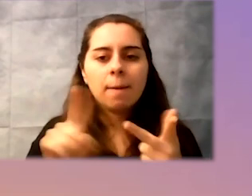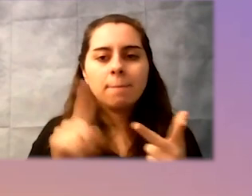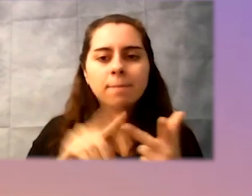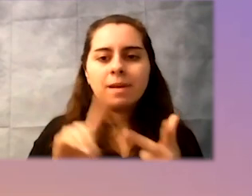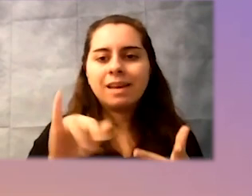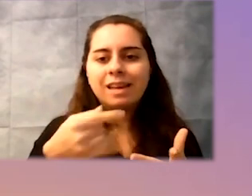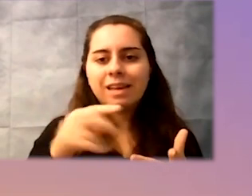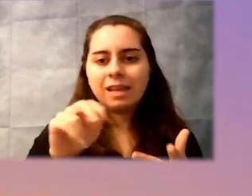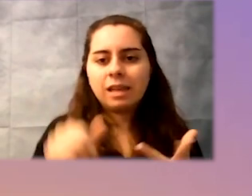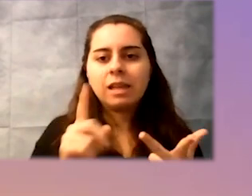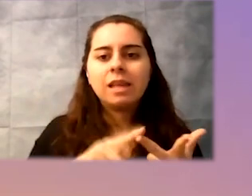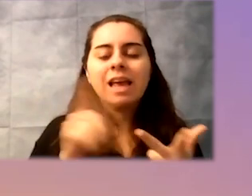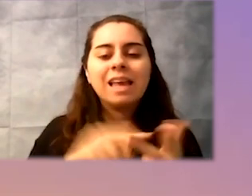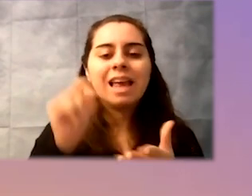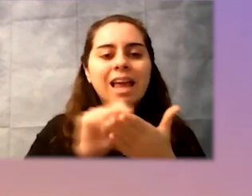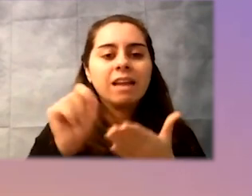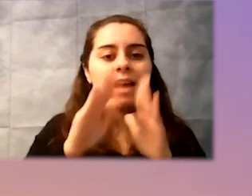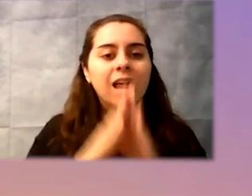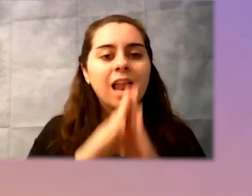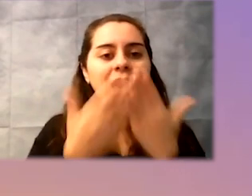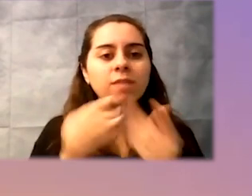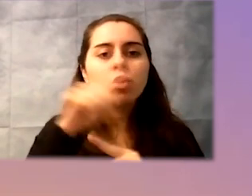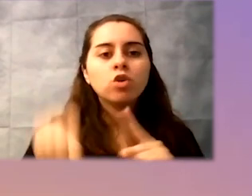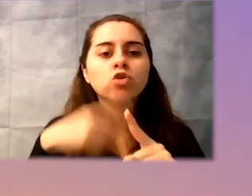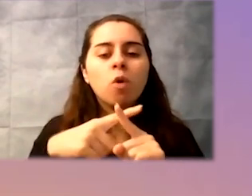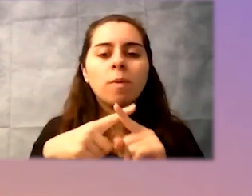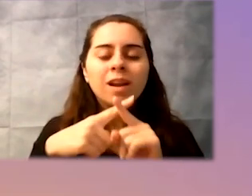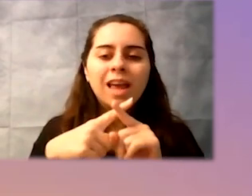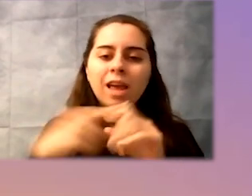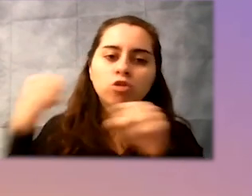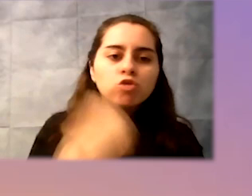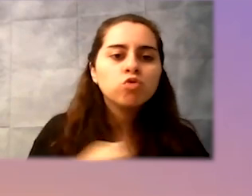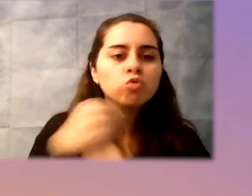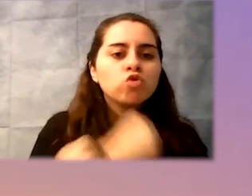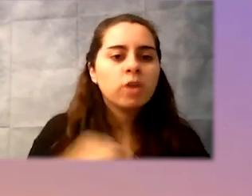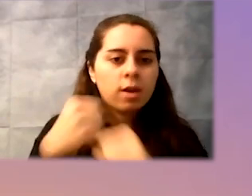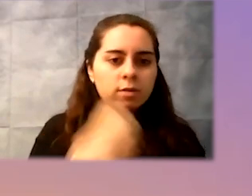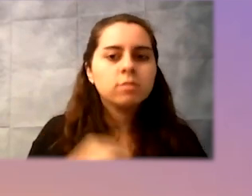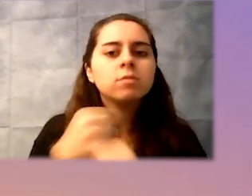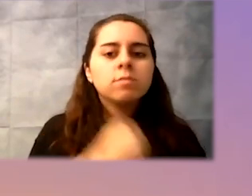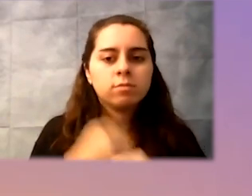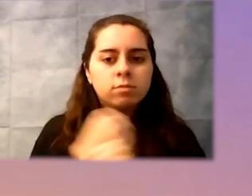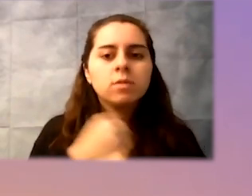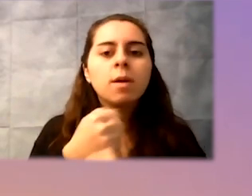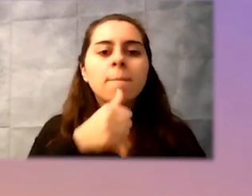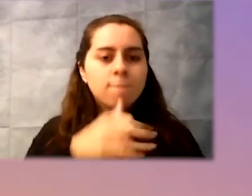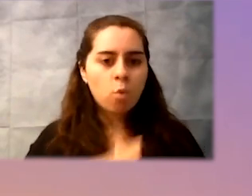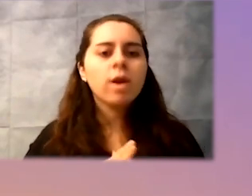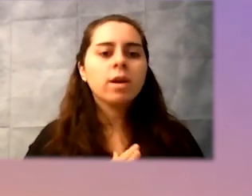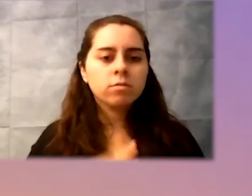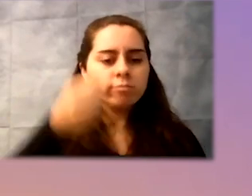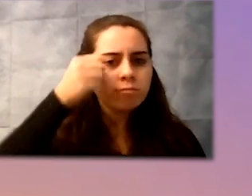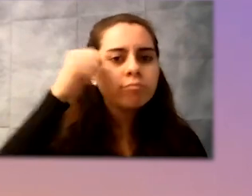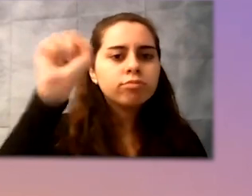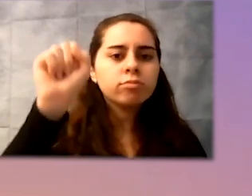the feminist movements of the 1970s and is considered an important contribution to the study of the role of women in the history of Puerto